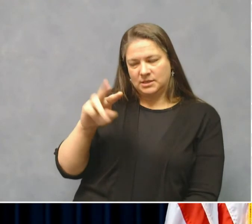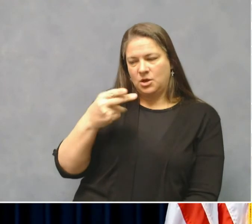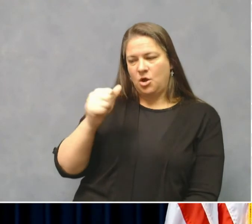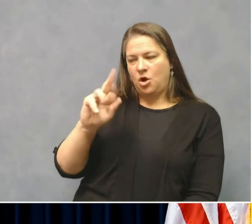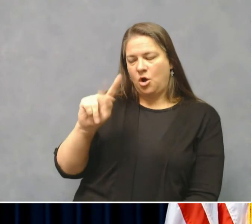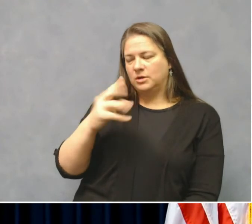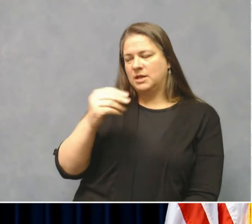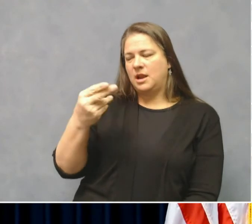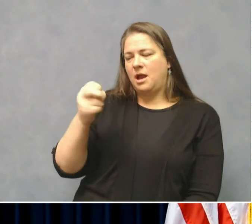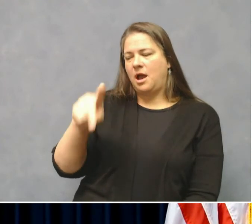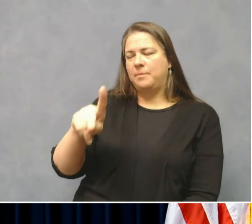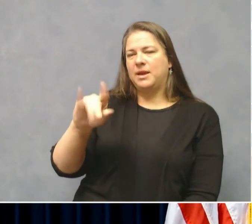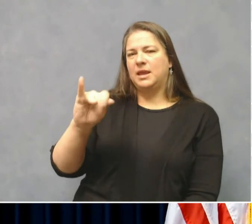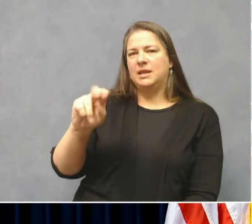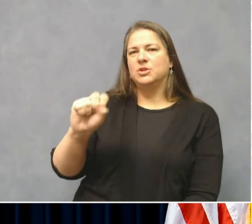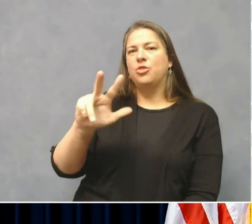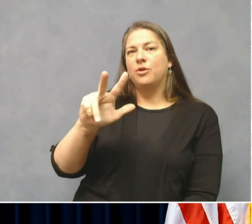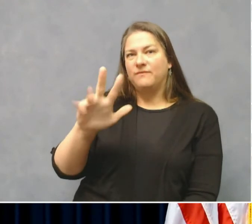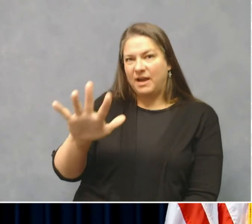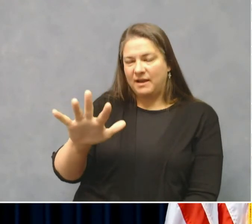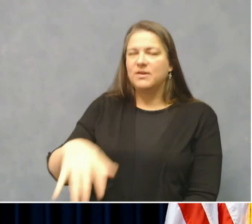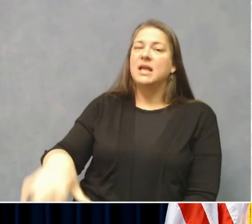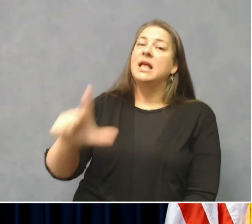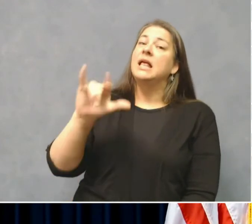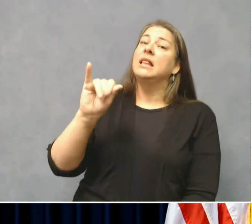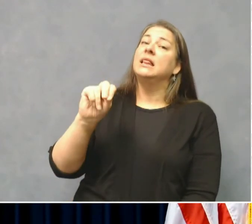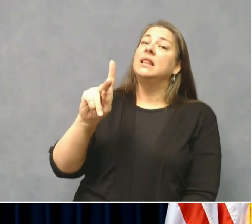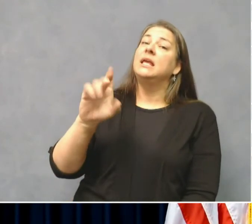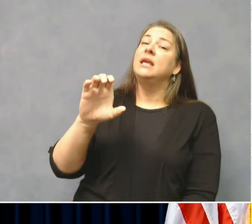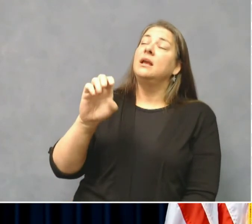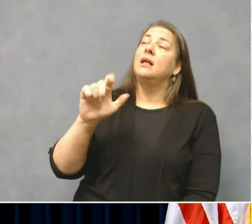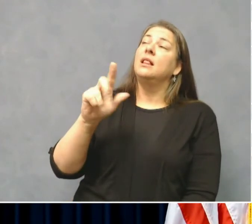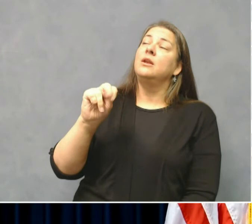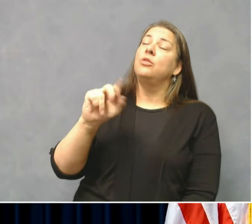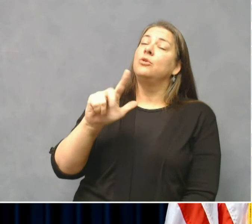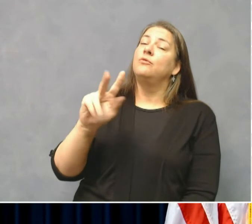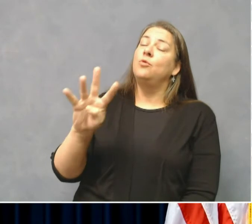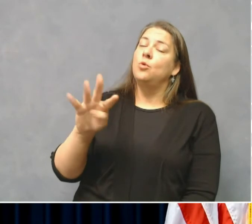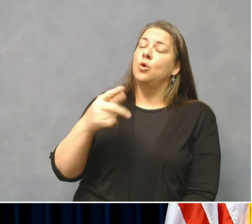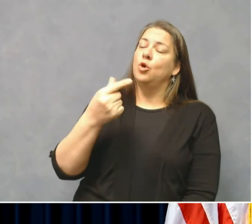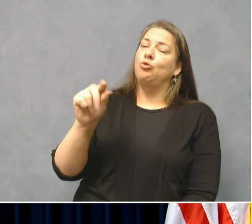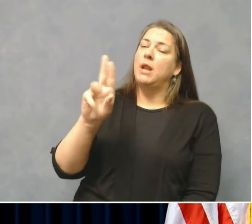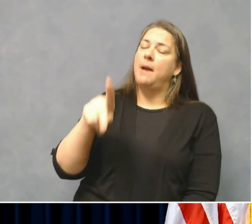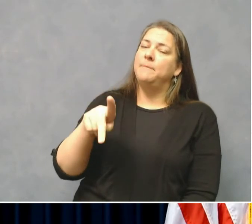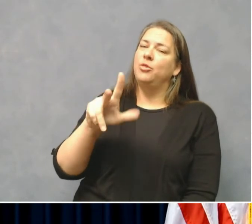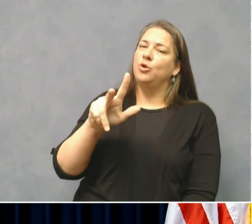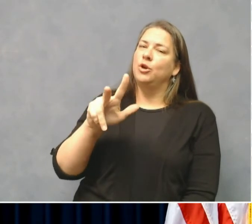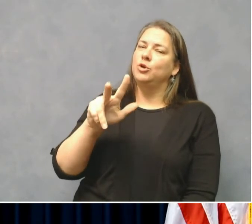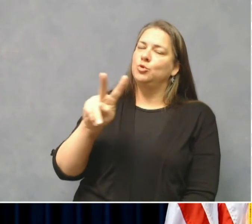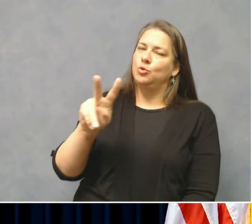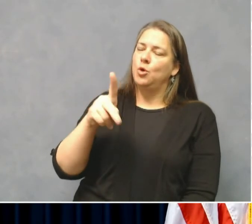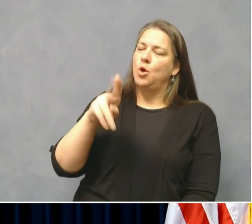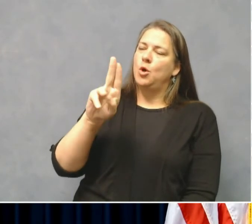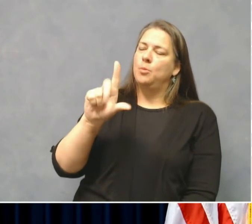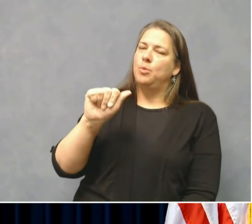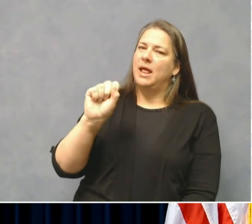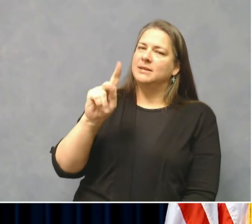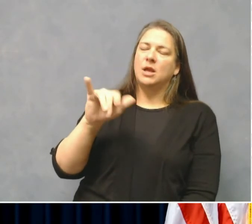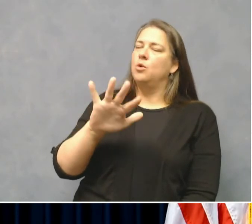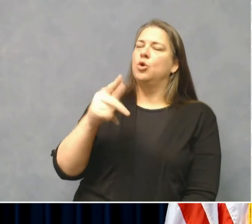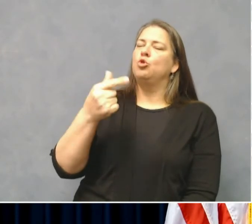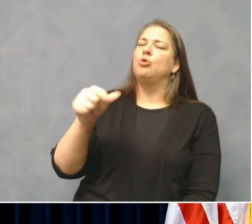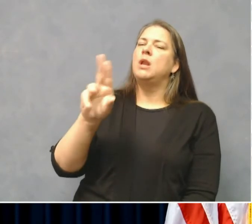Hopkins, 35. Lincoln, 34. Greenup, 32. Pulaski, Greenup, 33.